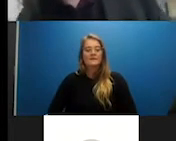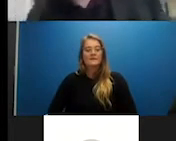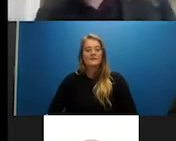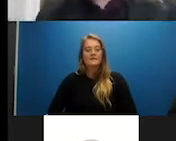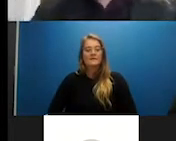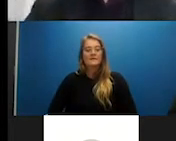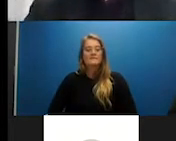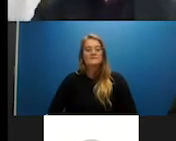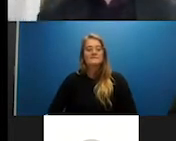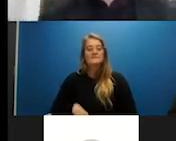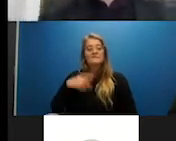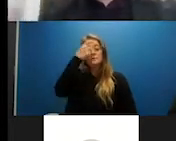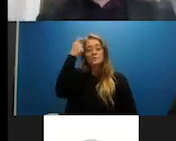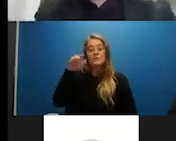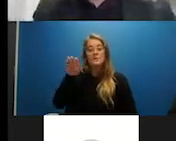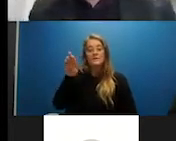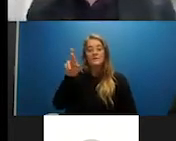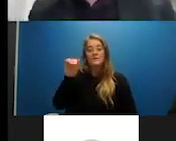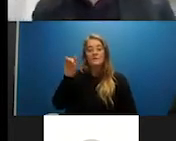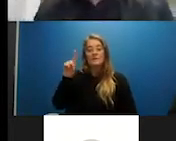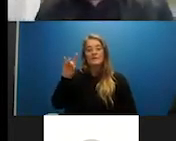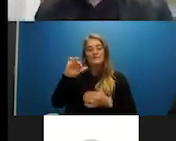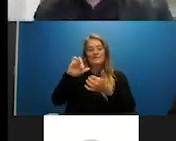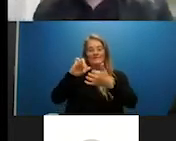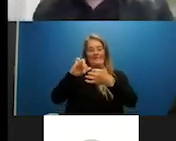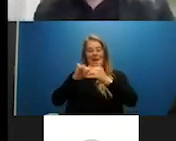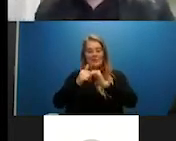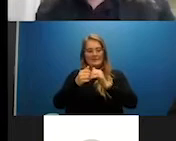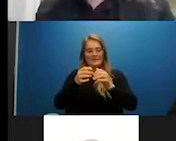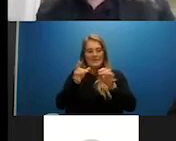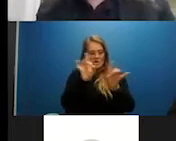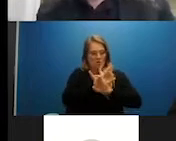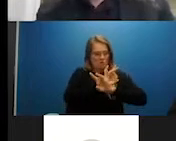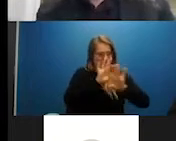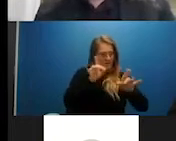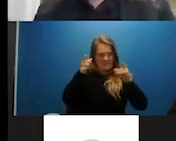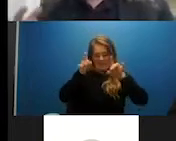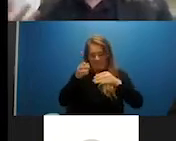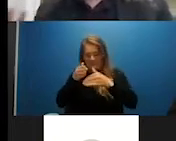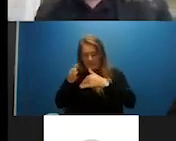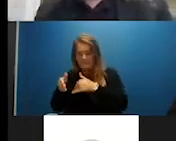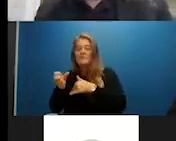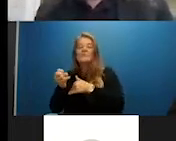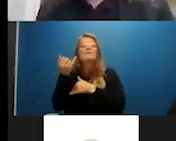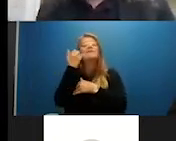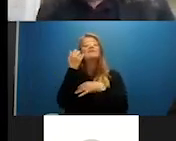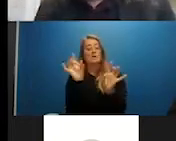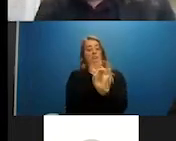A trauma braid is a way of making sense of where trauma emerges from colonization. If you consider trauma